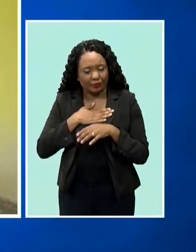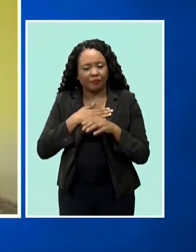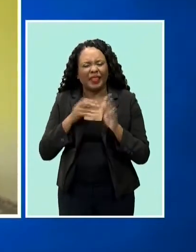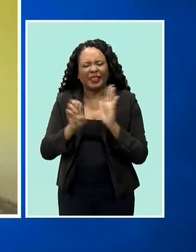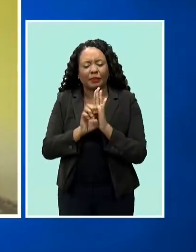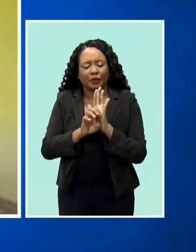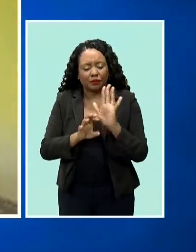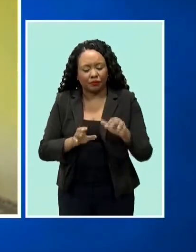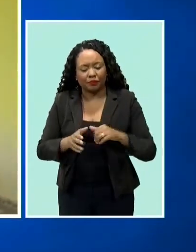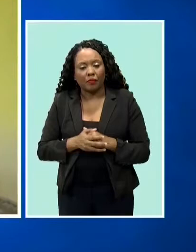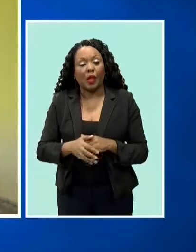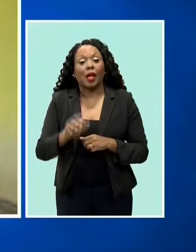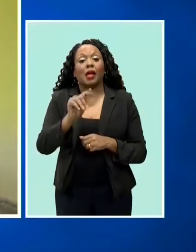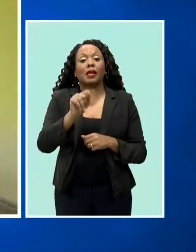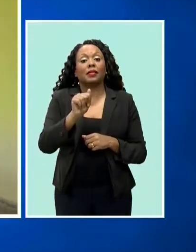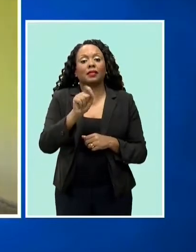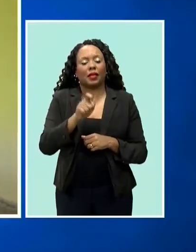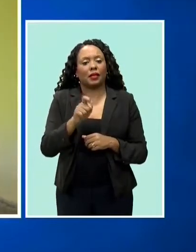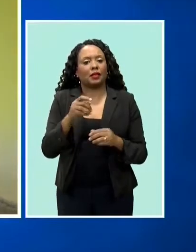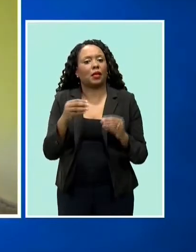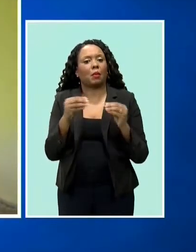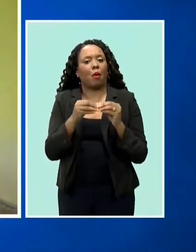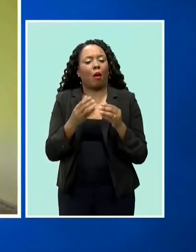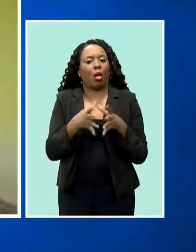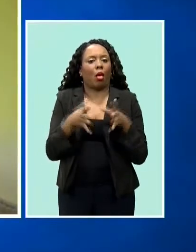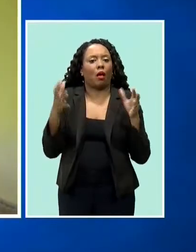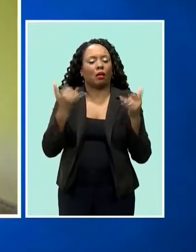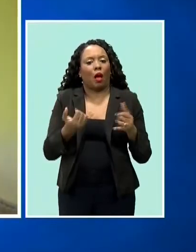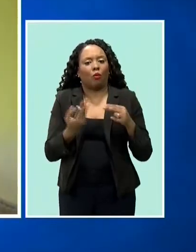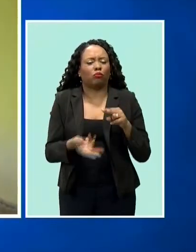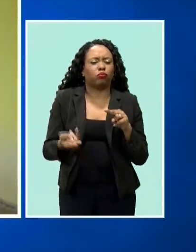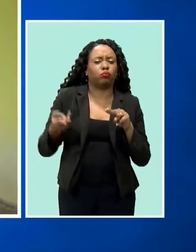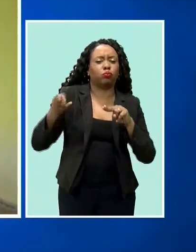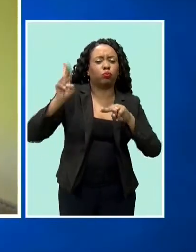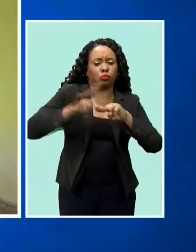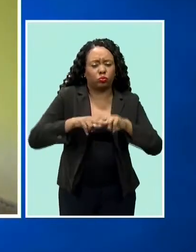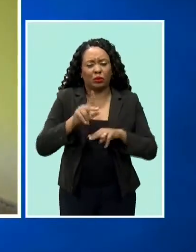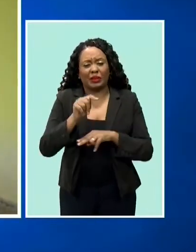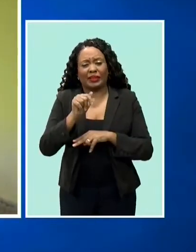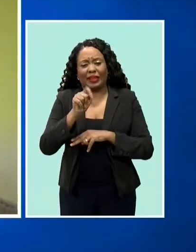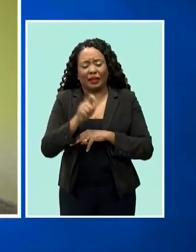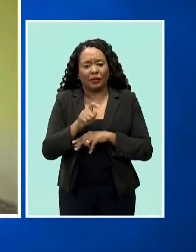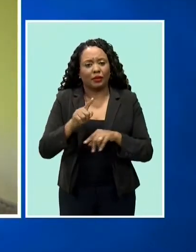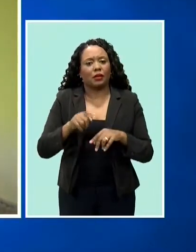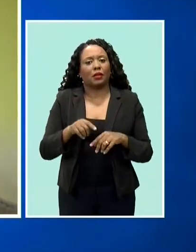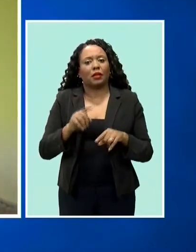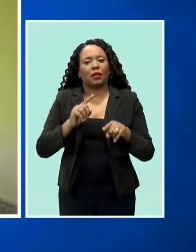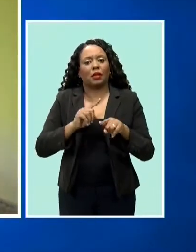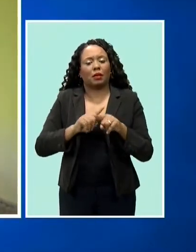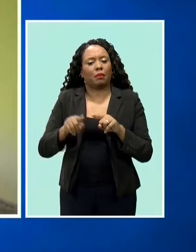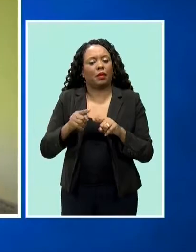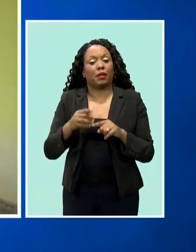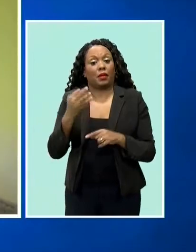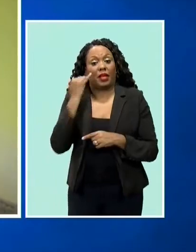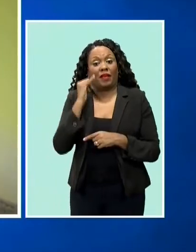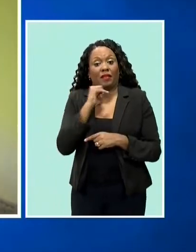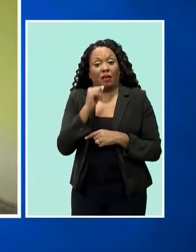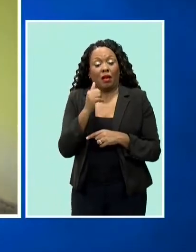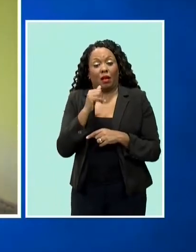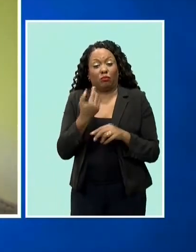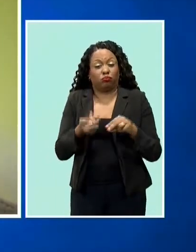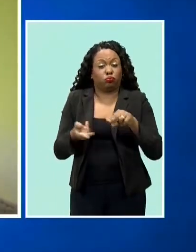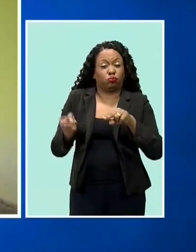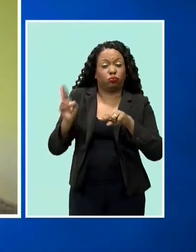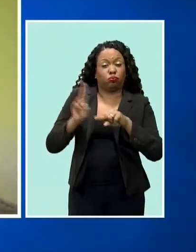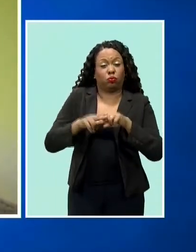Taxes are much heavier now, and I try to offset them as much as possible with investments. But if it weren't for such high taxes, I would have invested